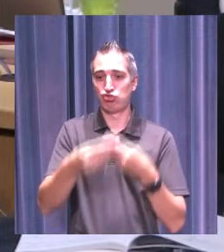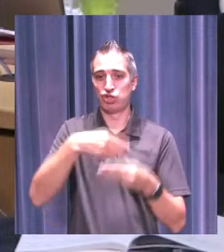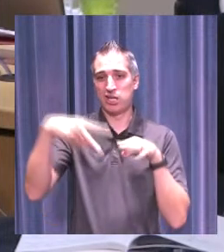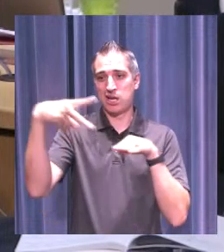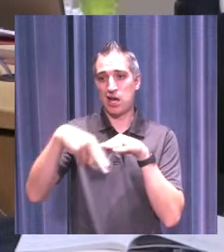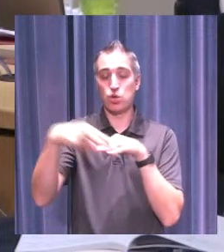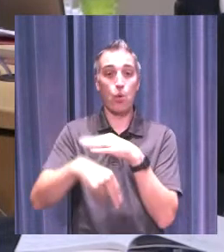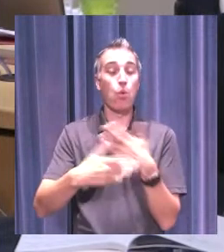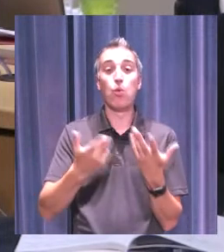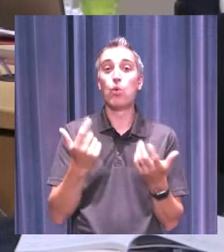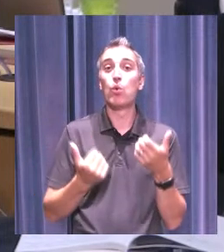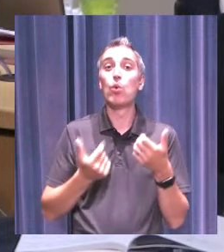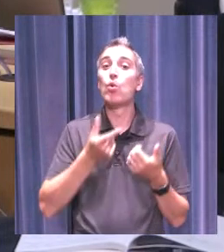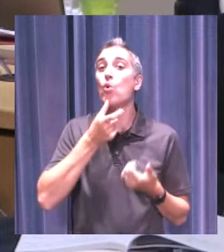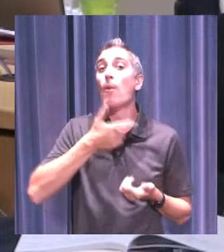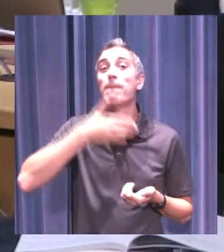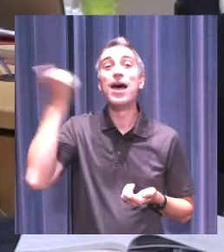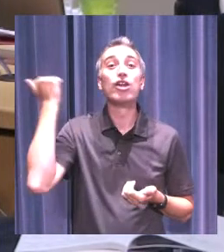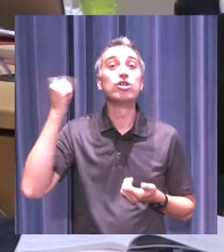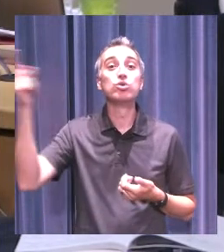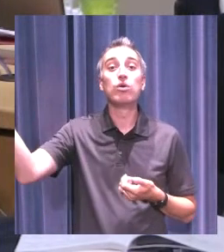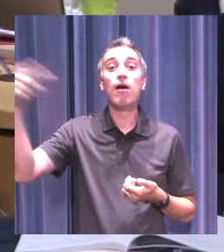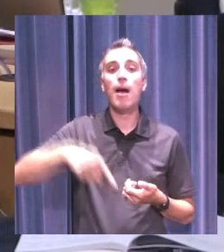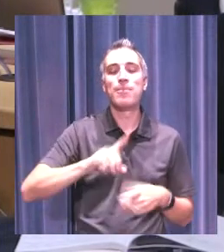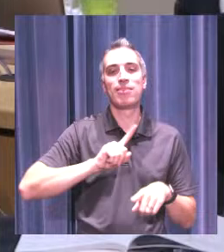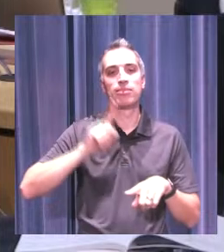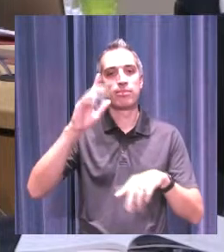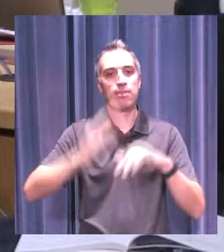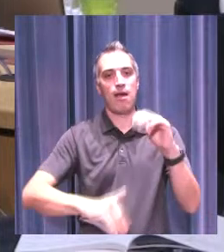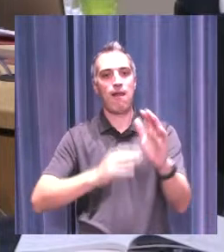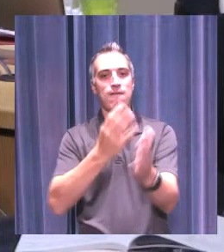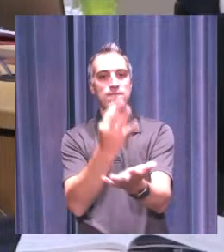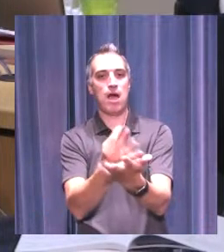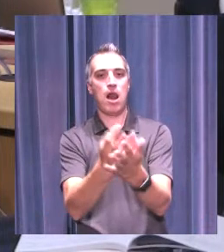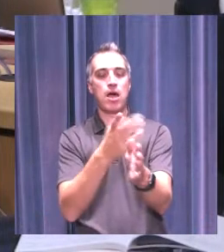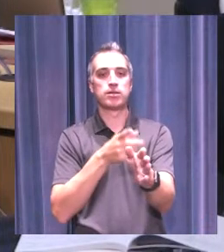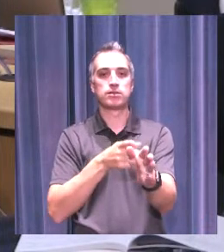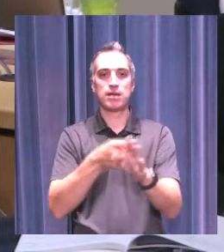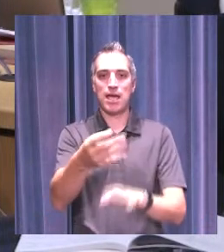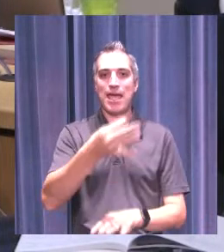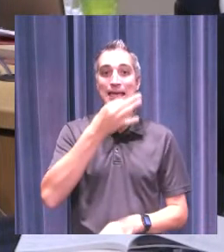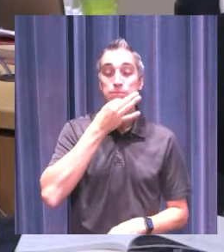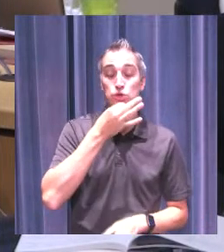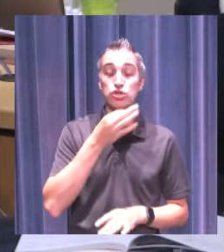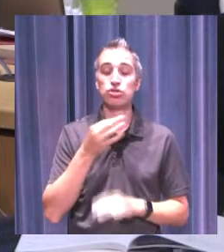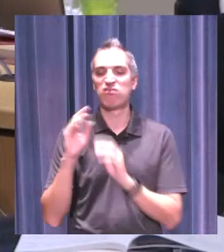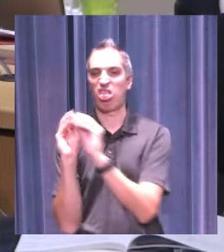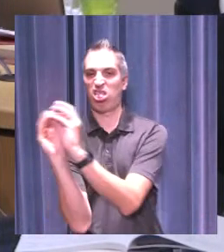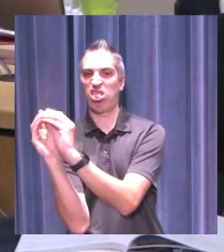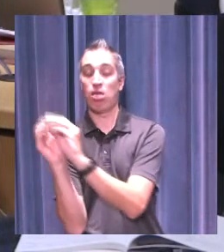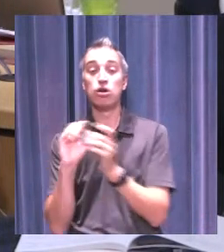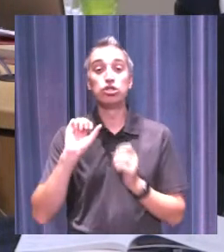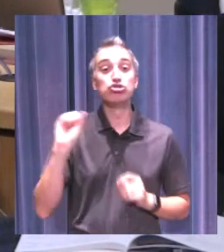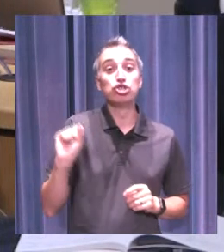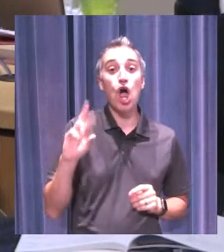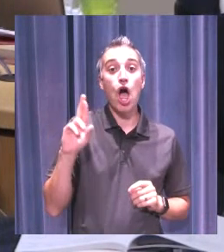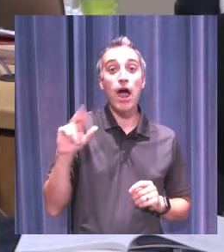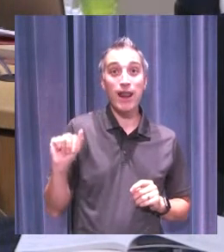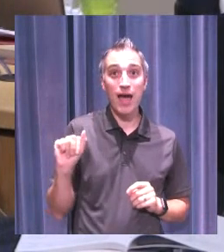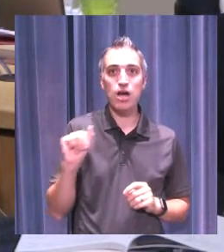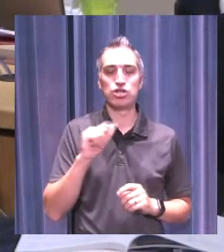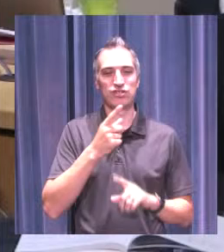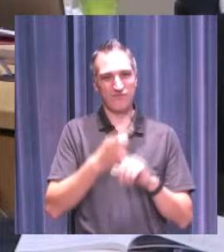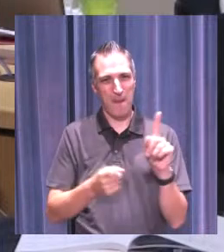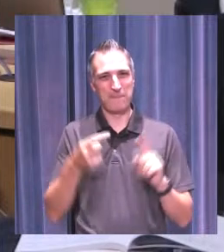What person better to come in and clean up the debt than a finance expert? Shonda is beyond qualified, and she's actually from here.